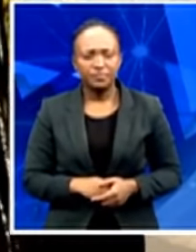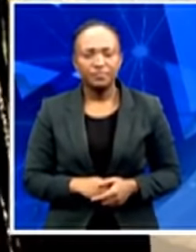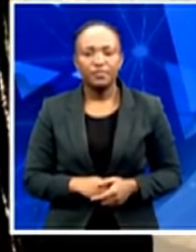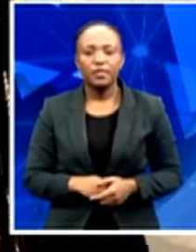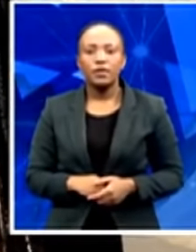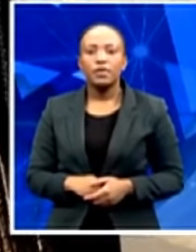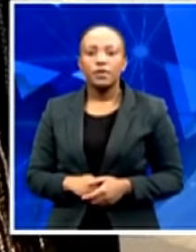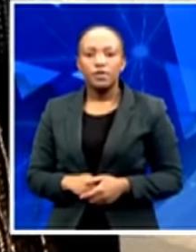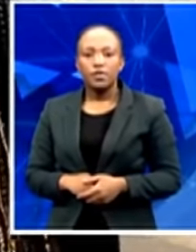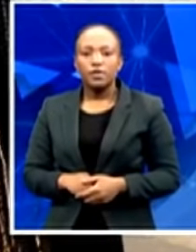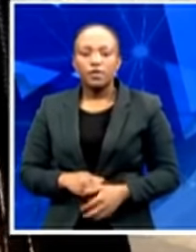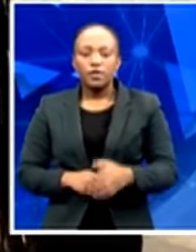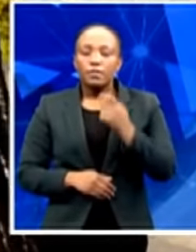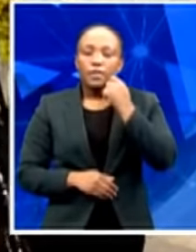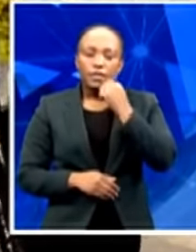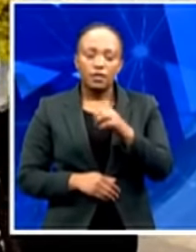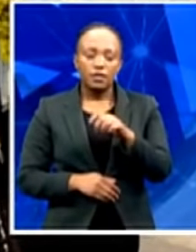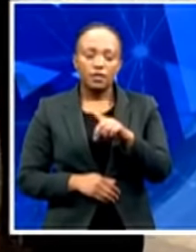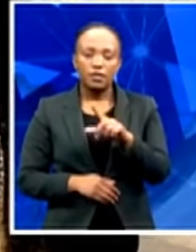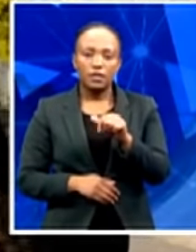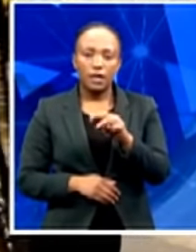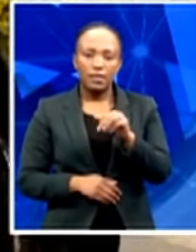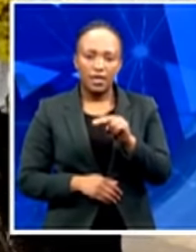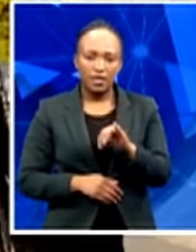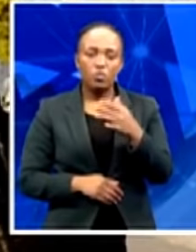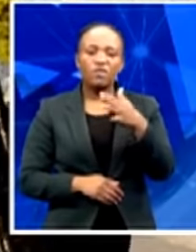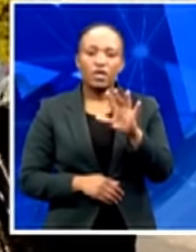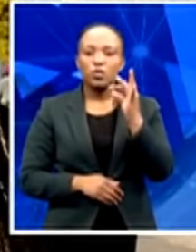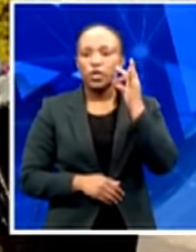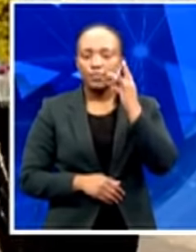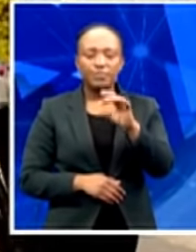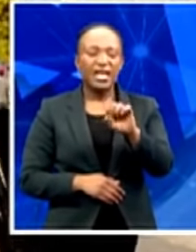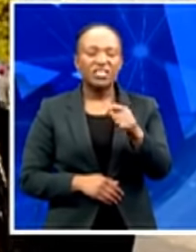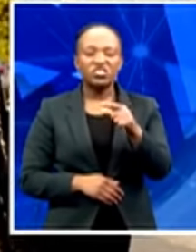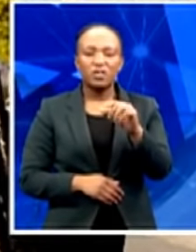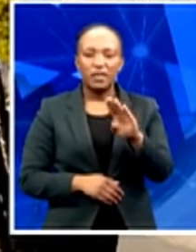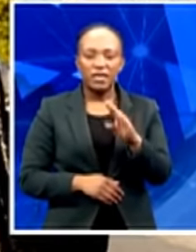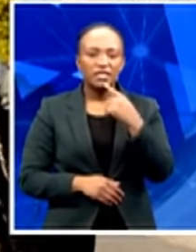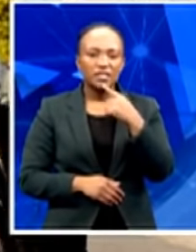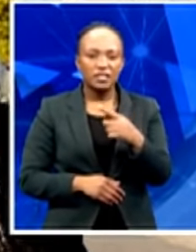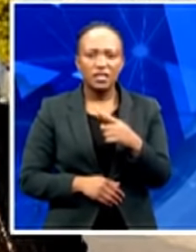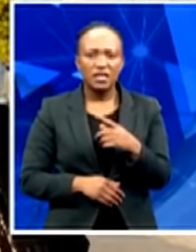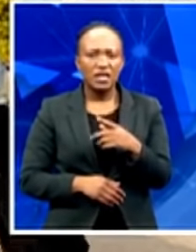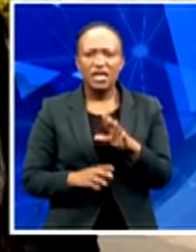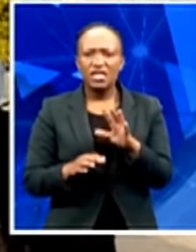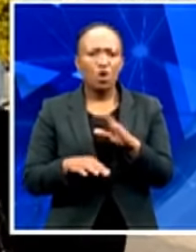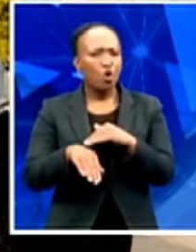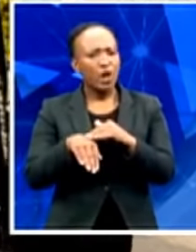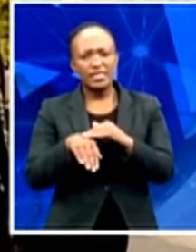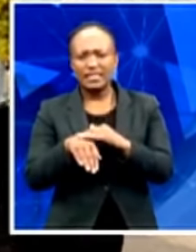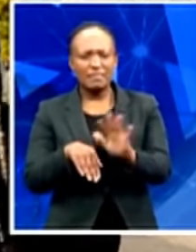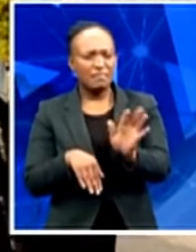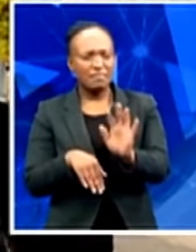SGB, we've heard that they say instead it wasn't, you know, an incident of racism. Instead, they had said that the boy, I